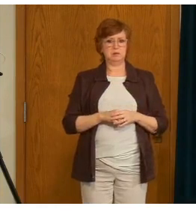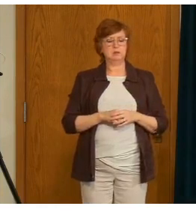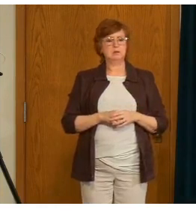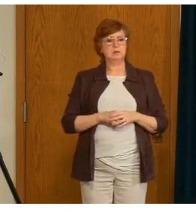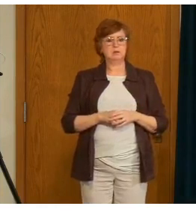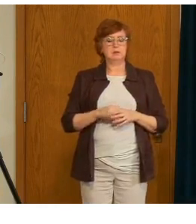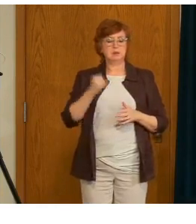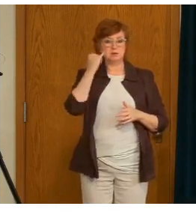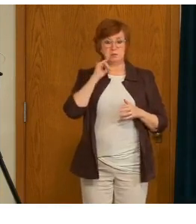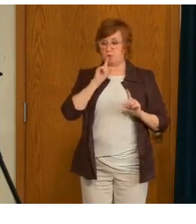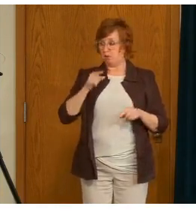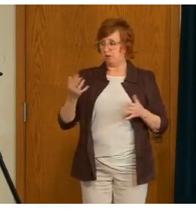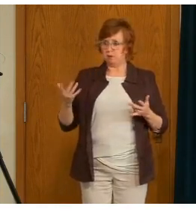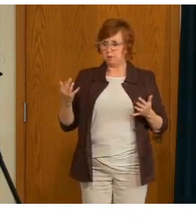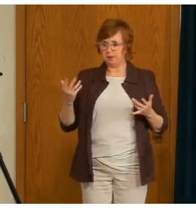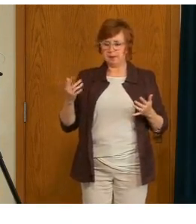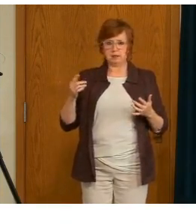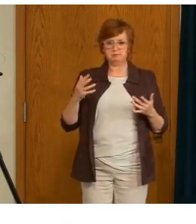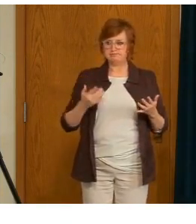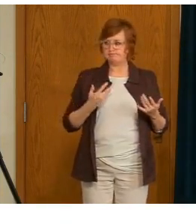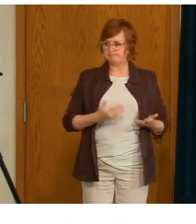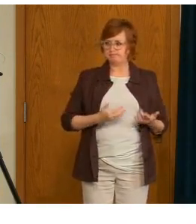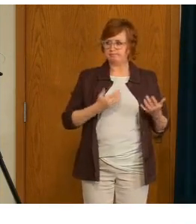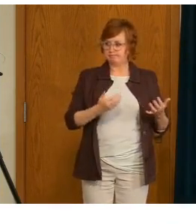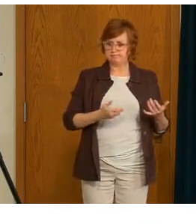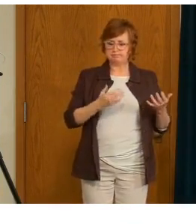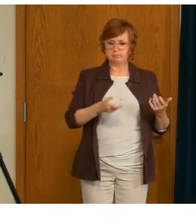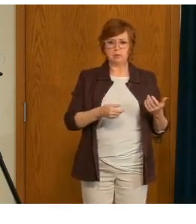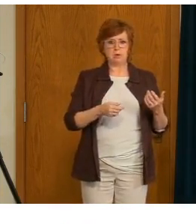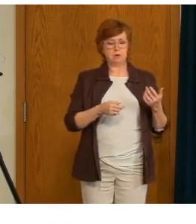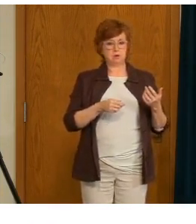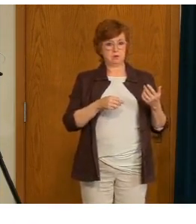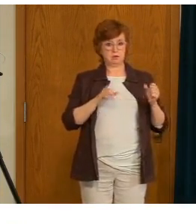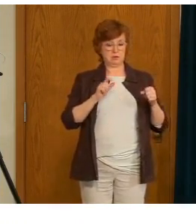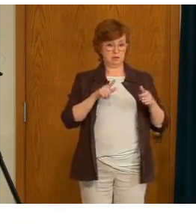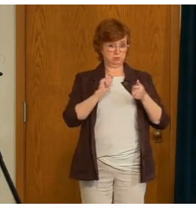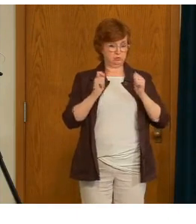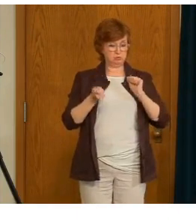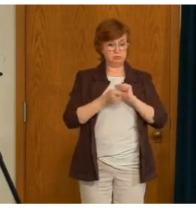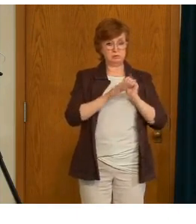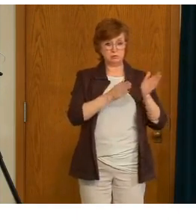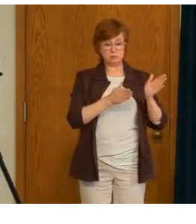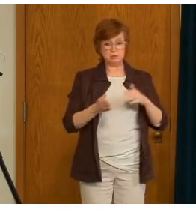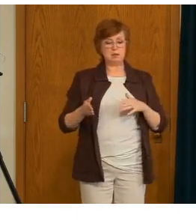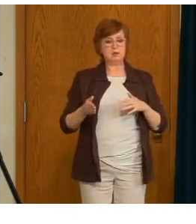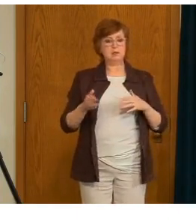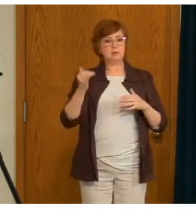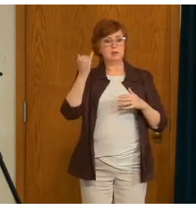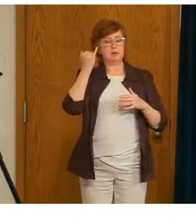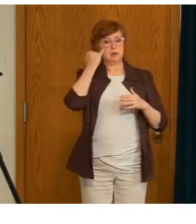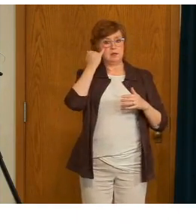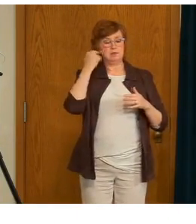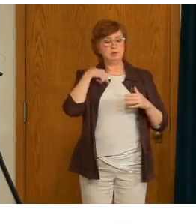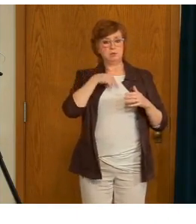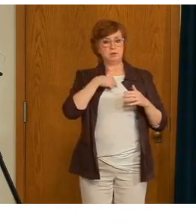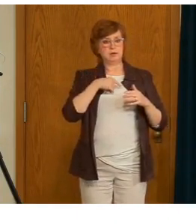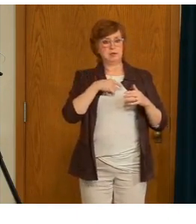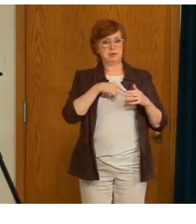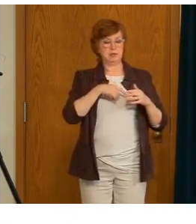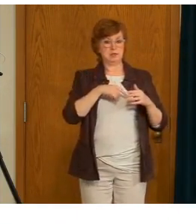vaccine, and will you be able to say that if the data on that practice isn't back yet? Because I know there's a study on that happening.